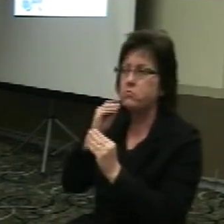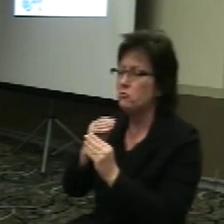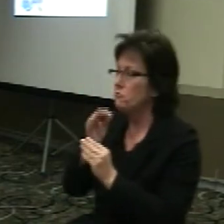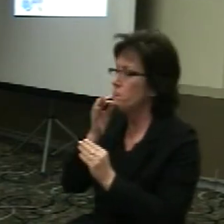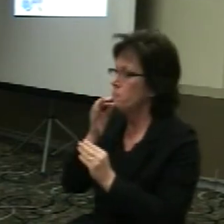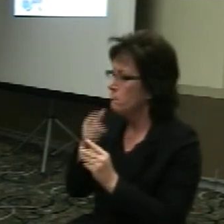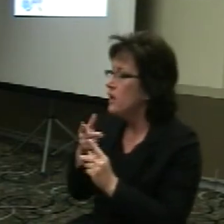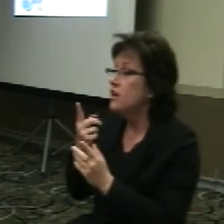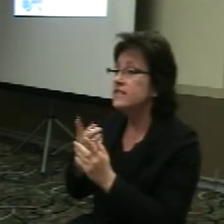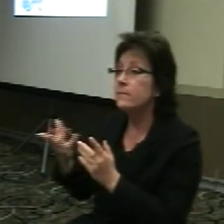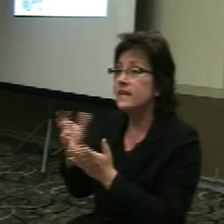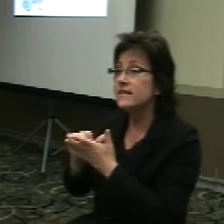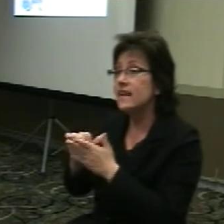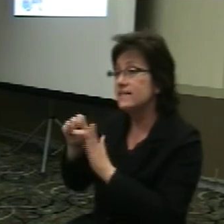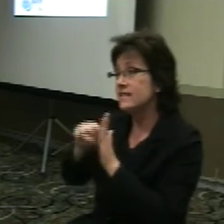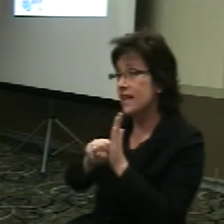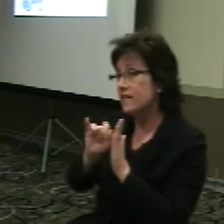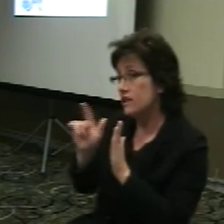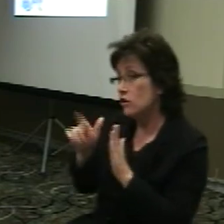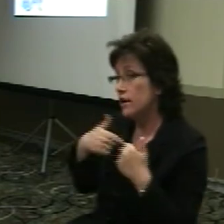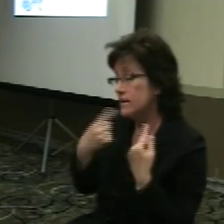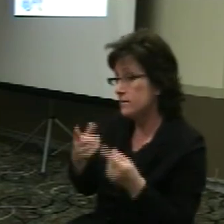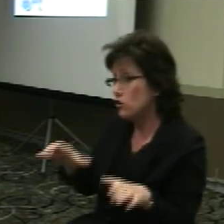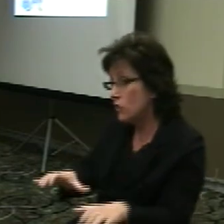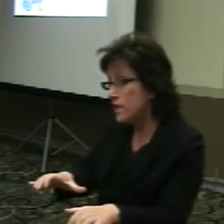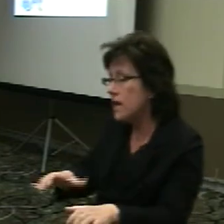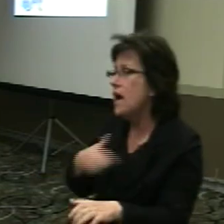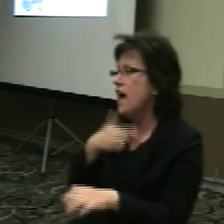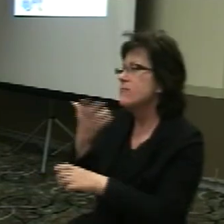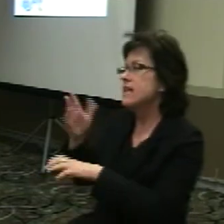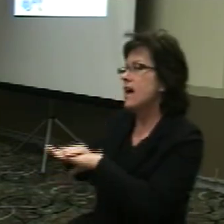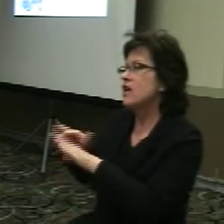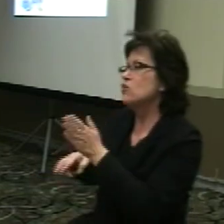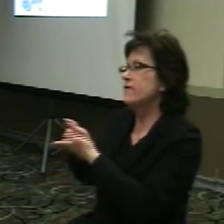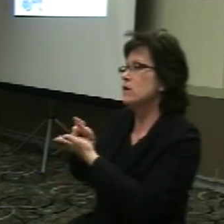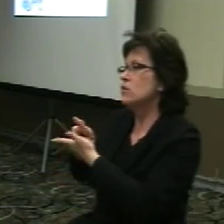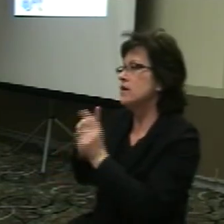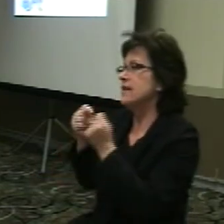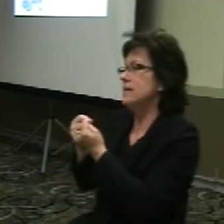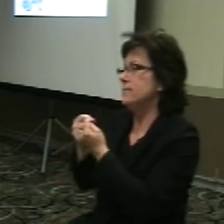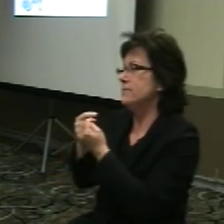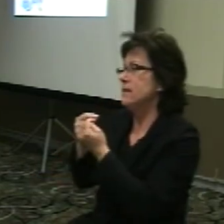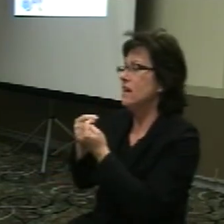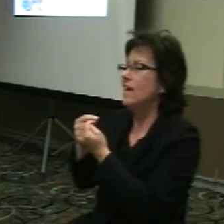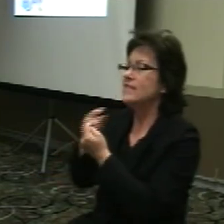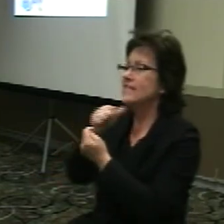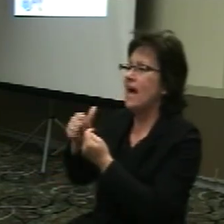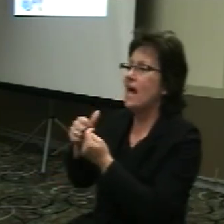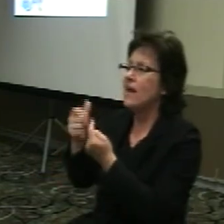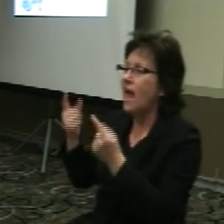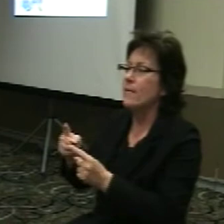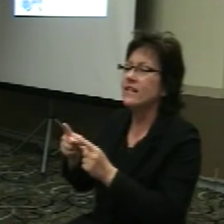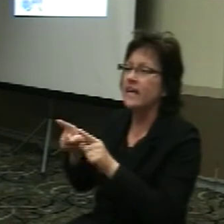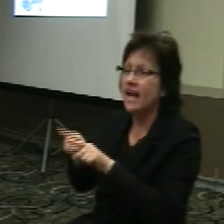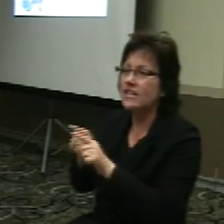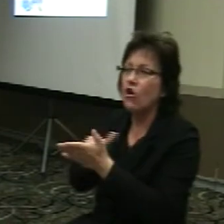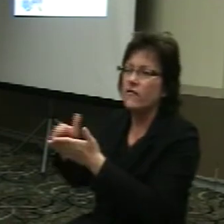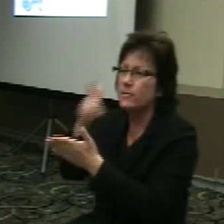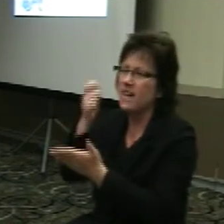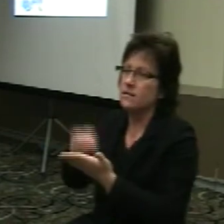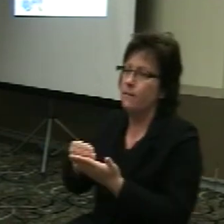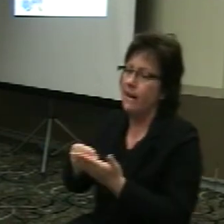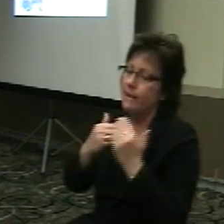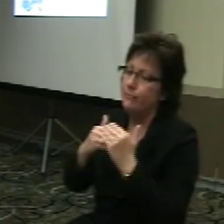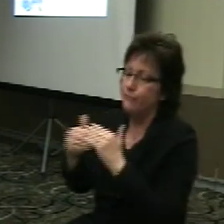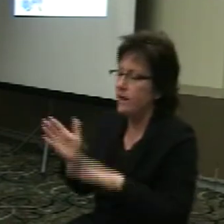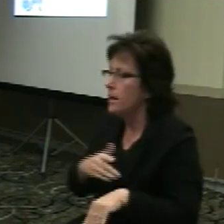is doing, I've been on some of the review teams, and they're slowing this down because of money, but where we go out to see if a school is actually